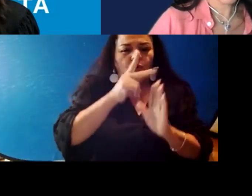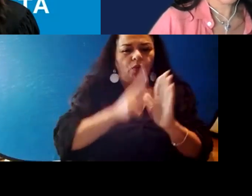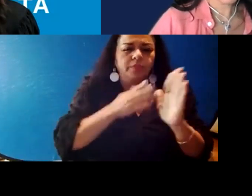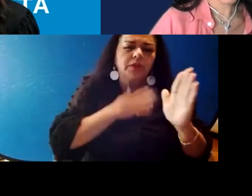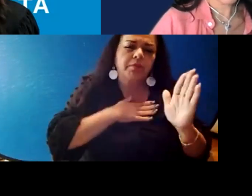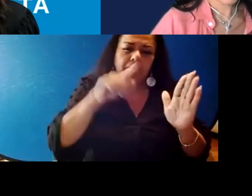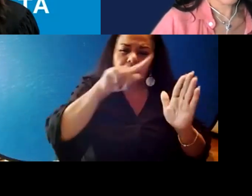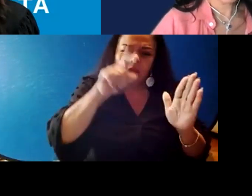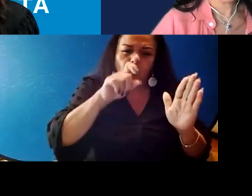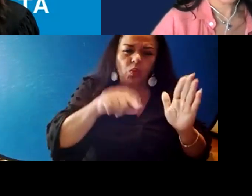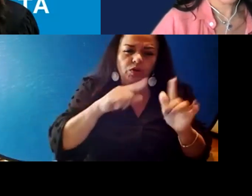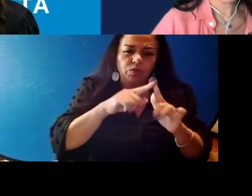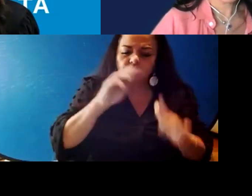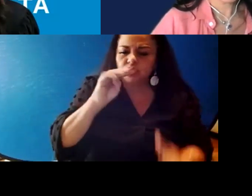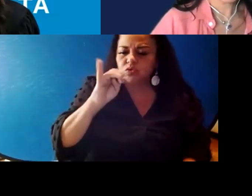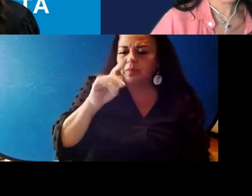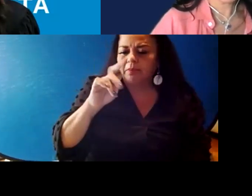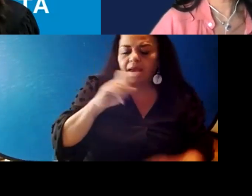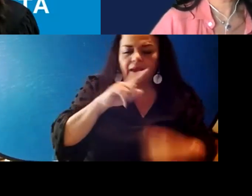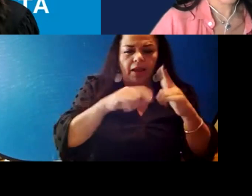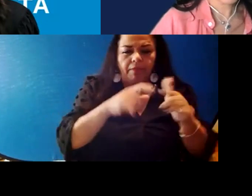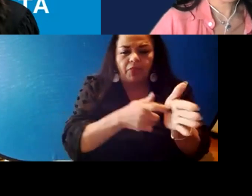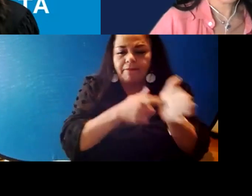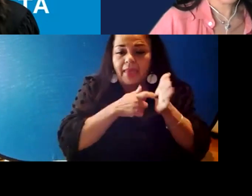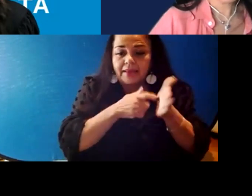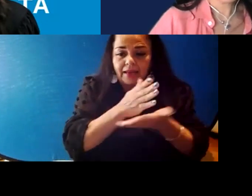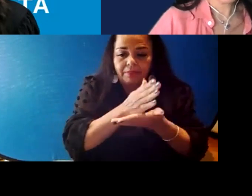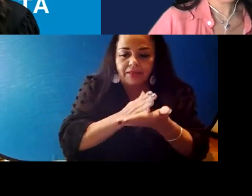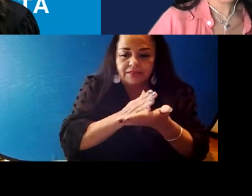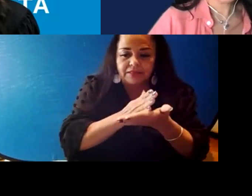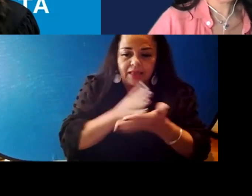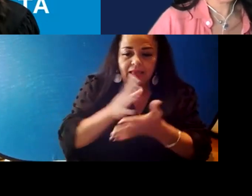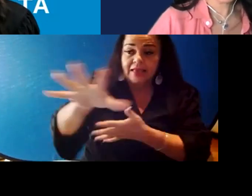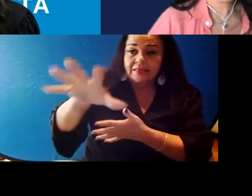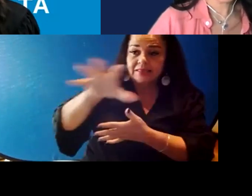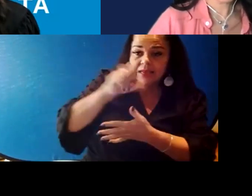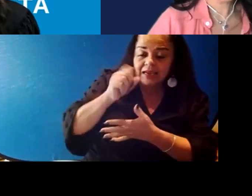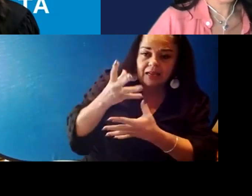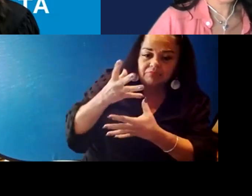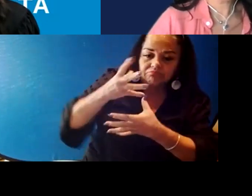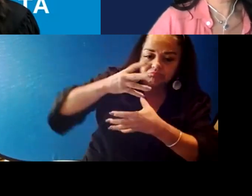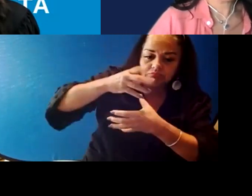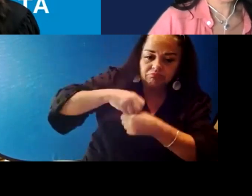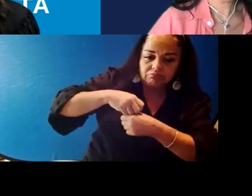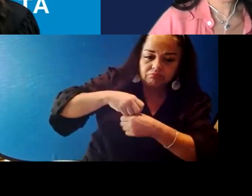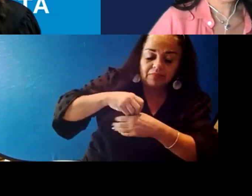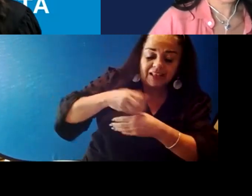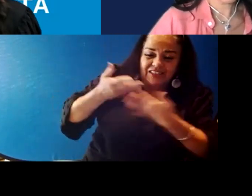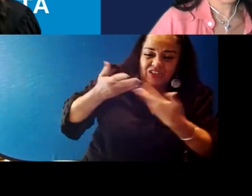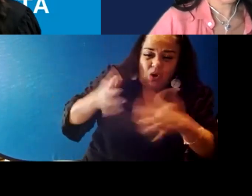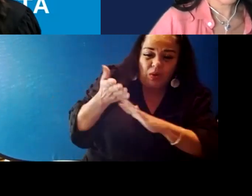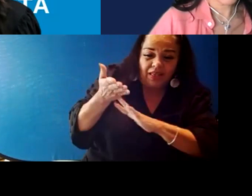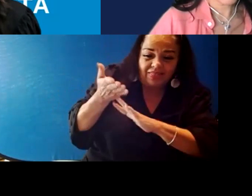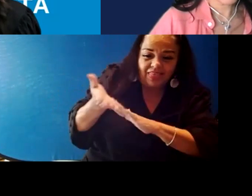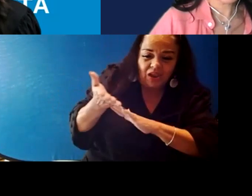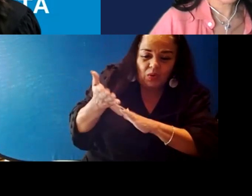Williams' comment about the mandated piece, and it's taking and integrating what's already there and